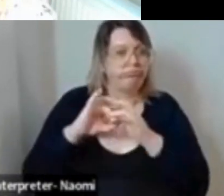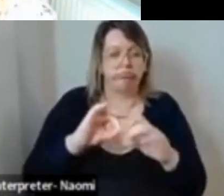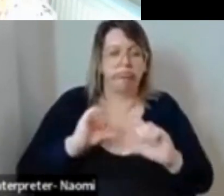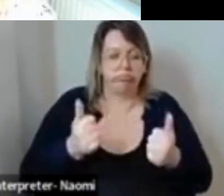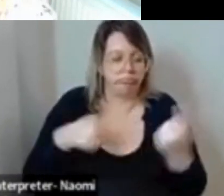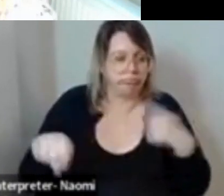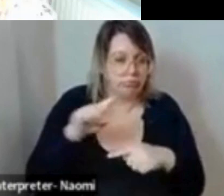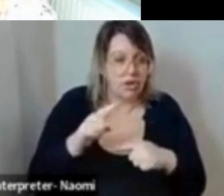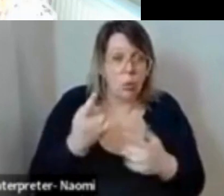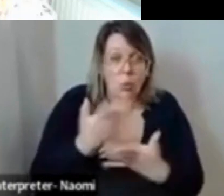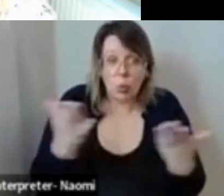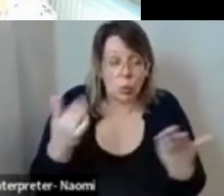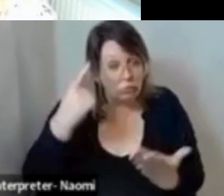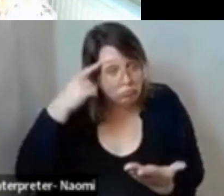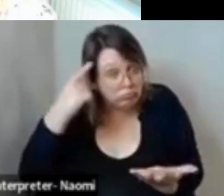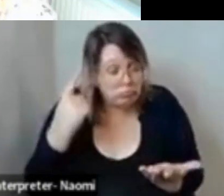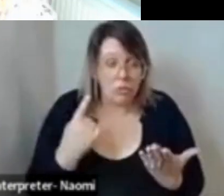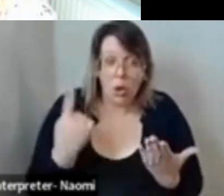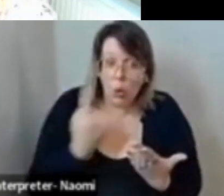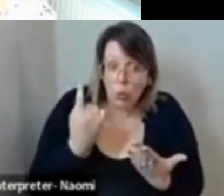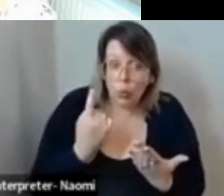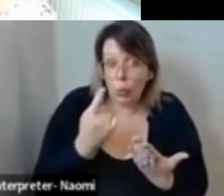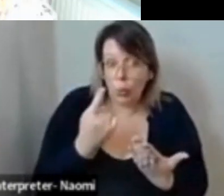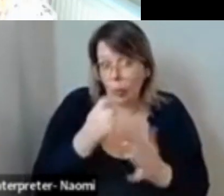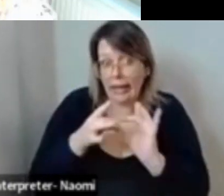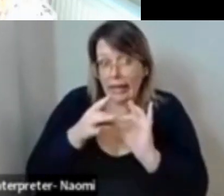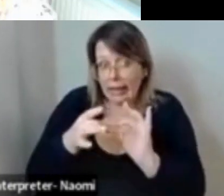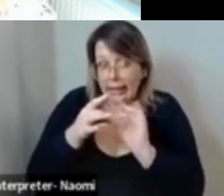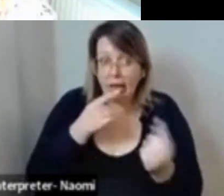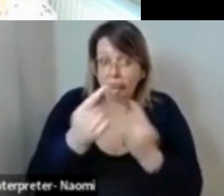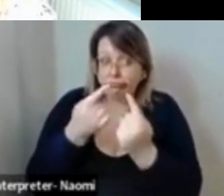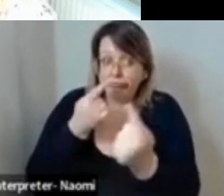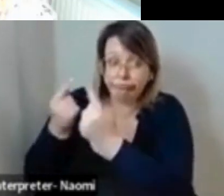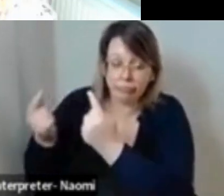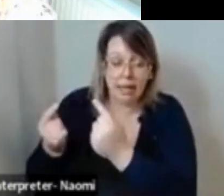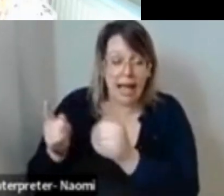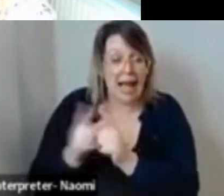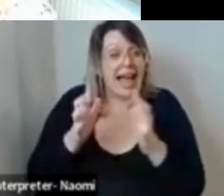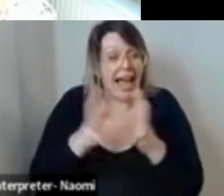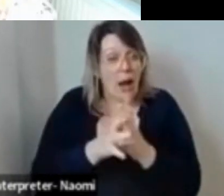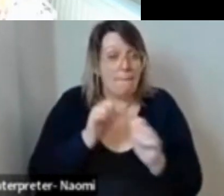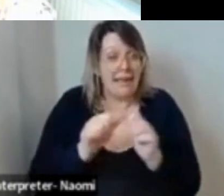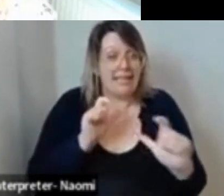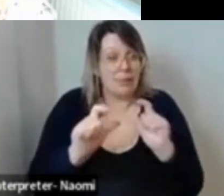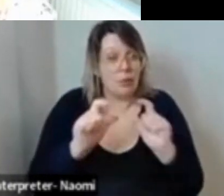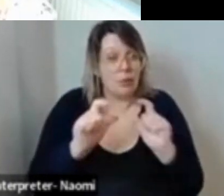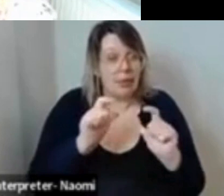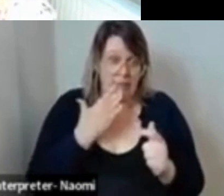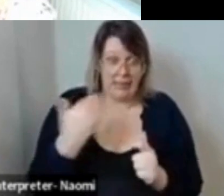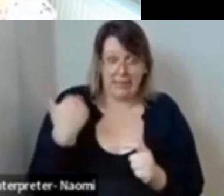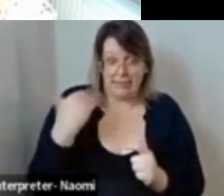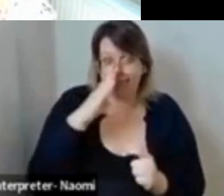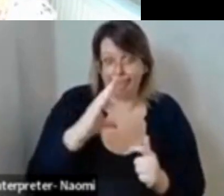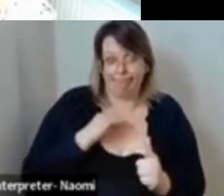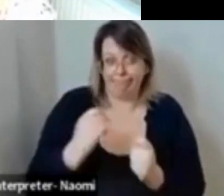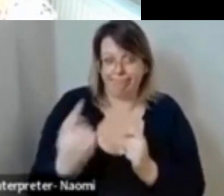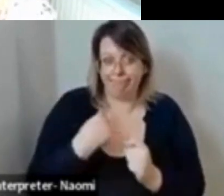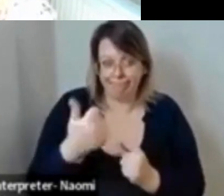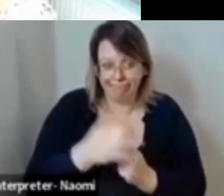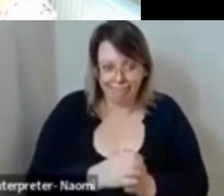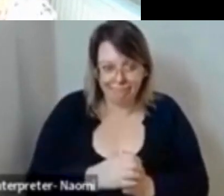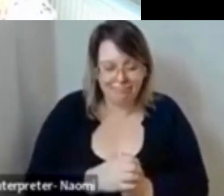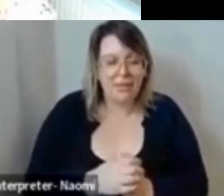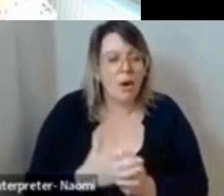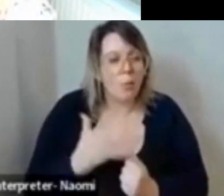any ideas that you've got on who we should be communicating with and how, again, please do drop that in the Music Hub's inbox because it's something that